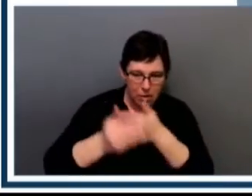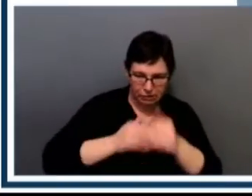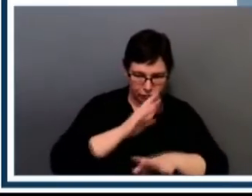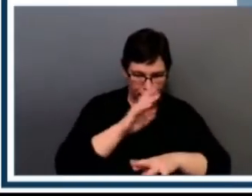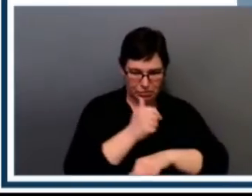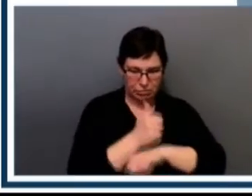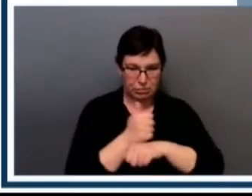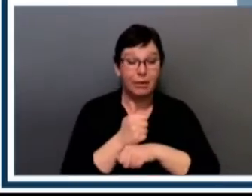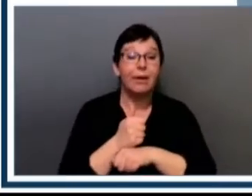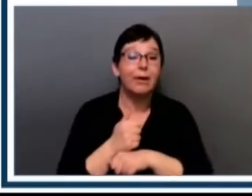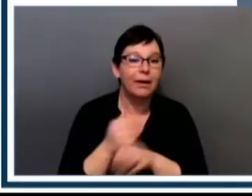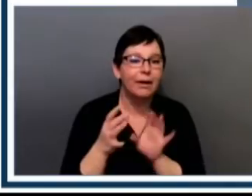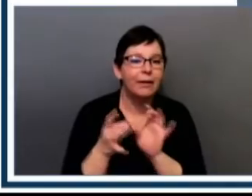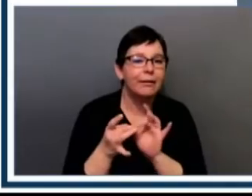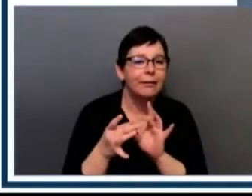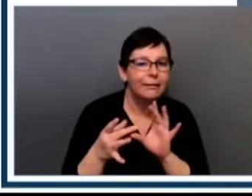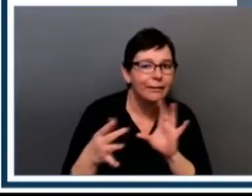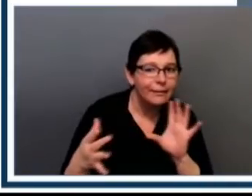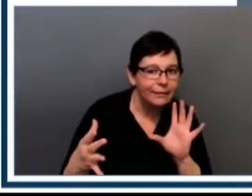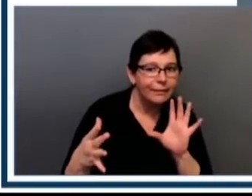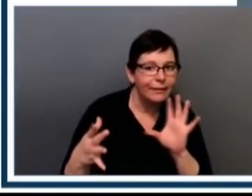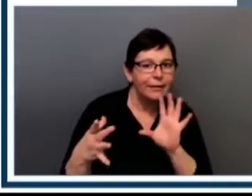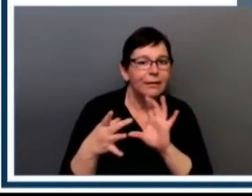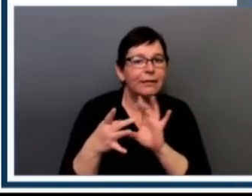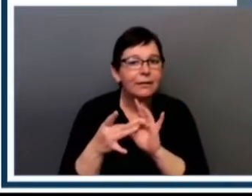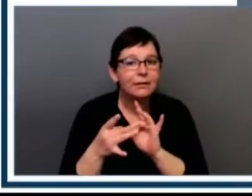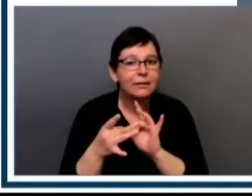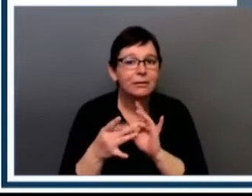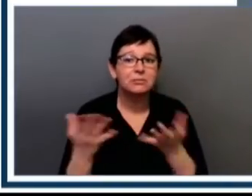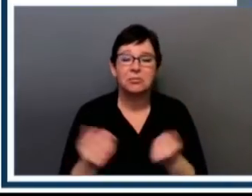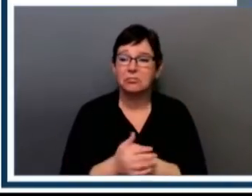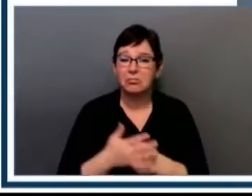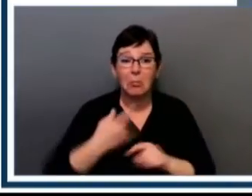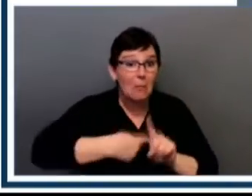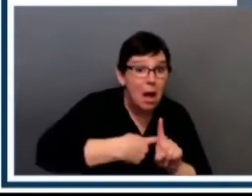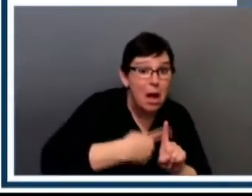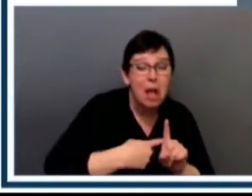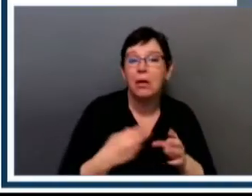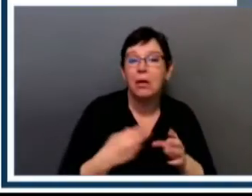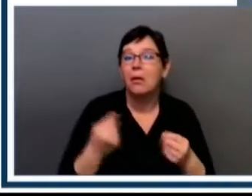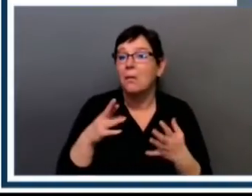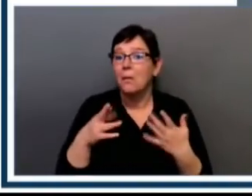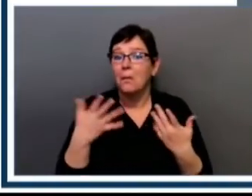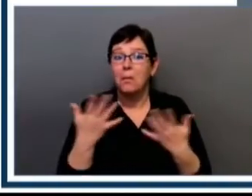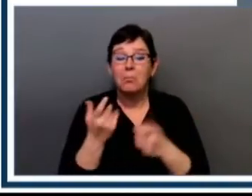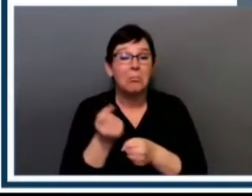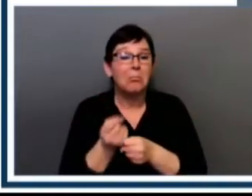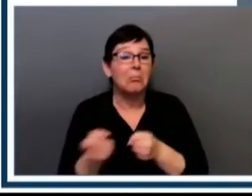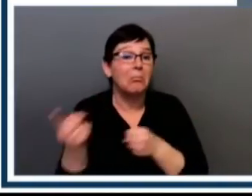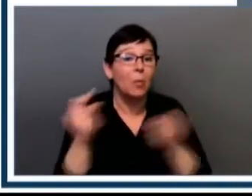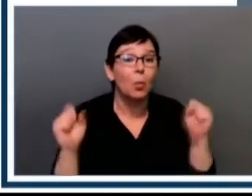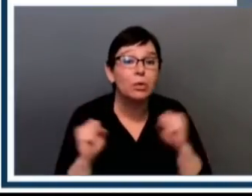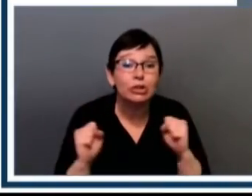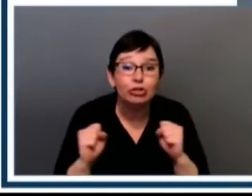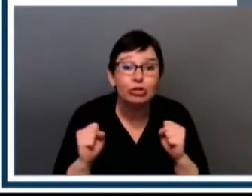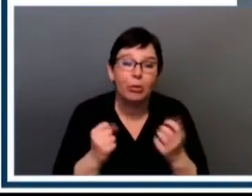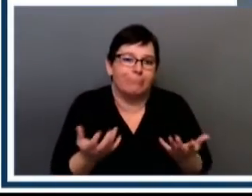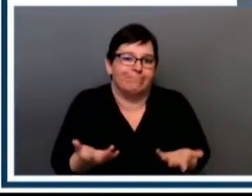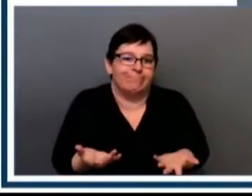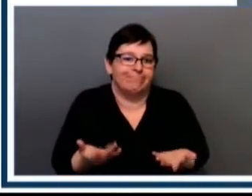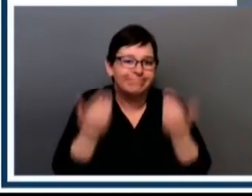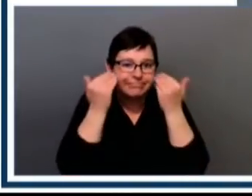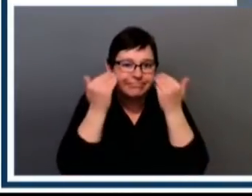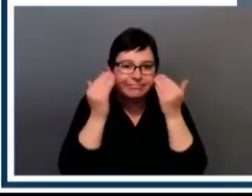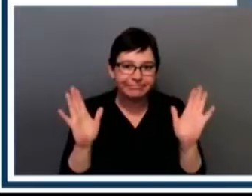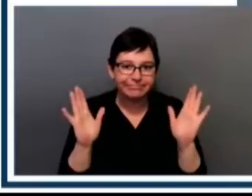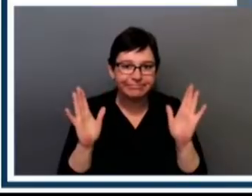winter. Go ahead, Premier. You guys good? Yeah. You good too? Thank you for that.